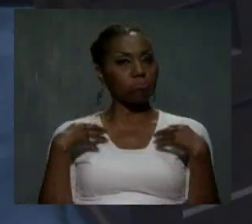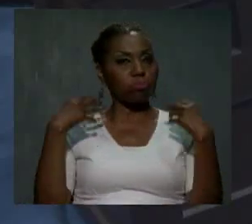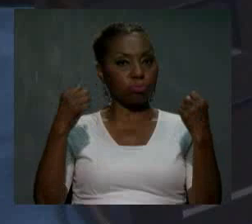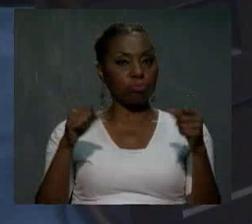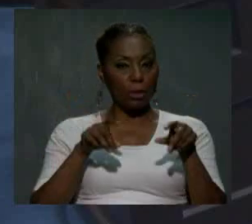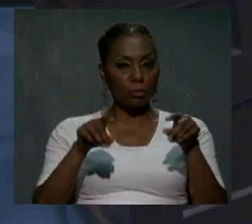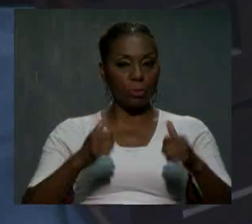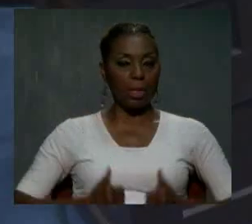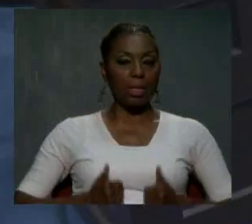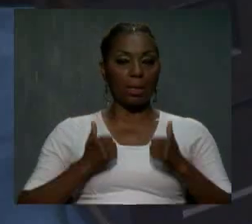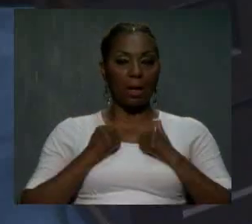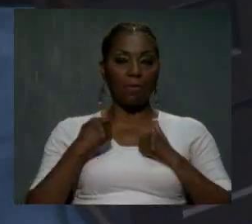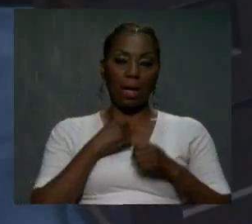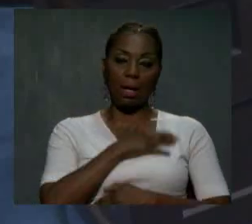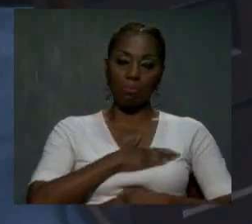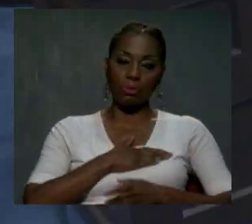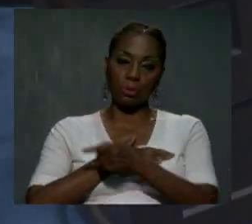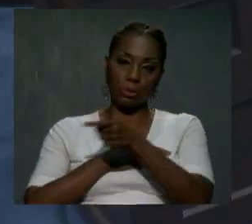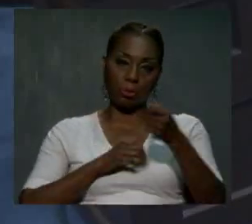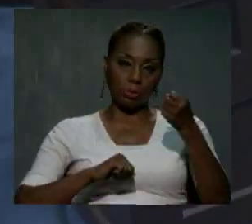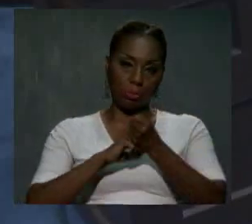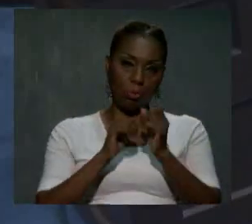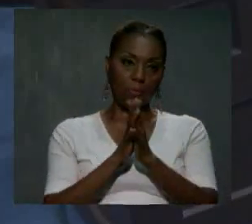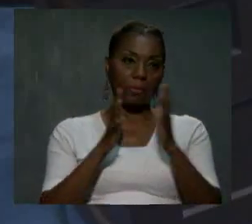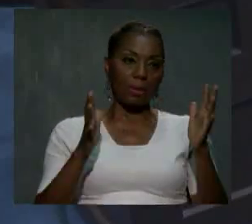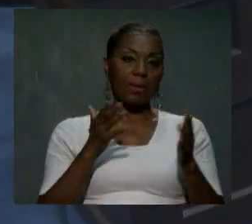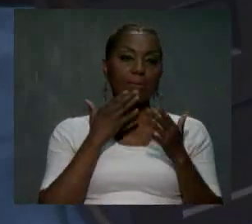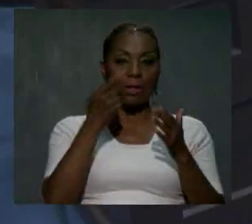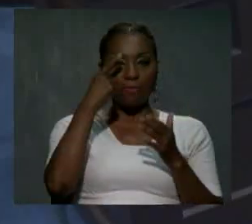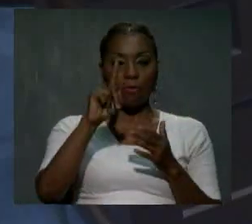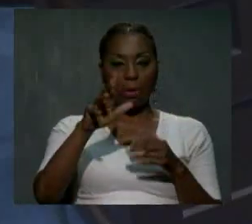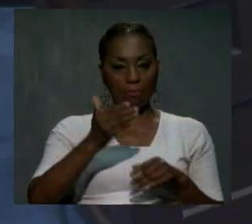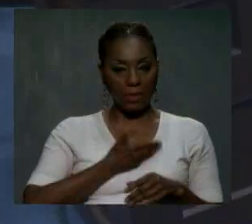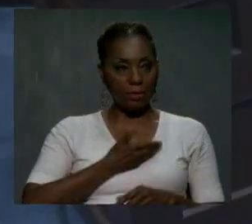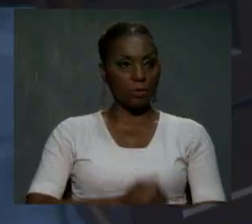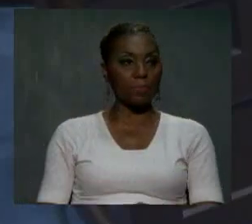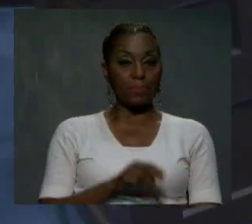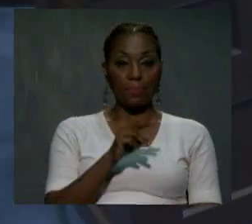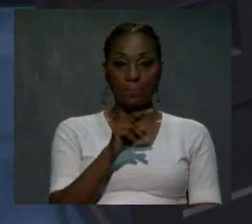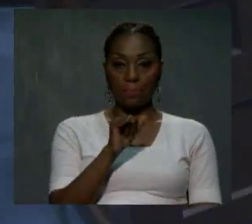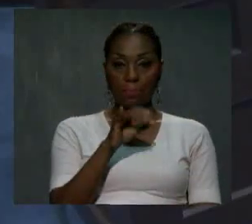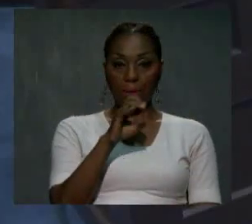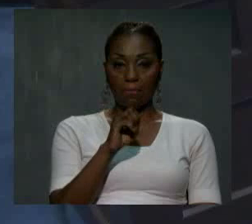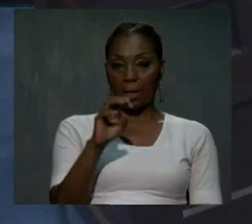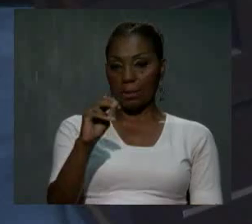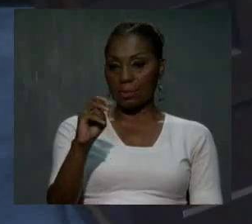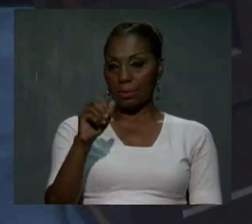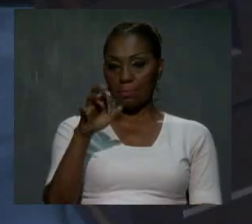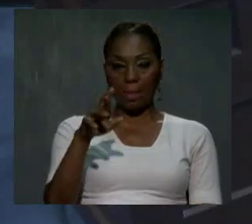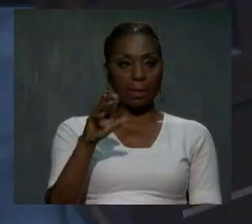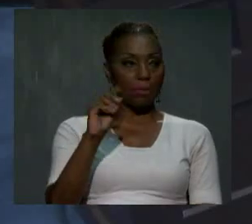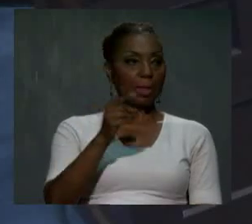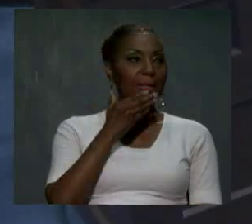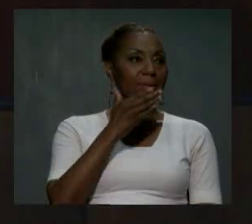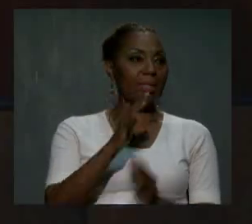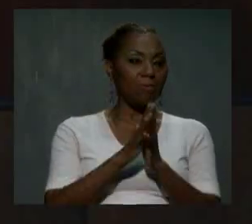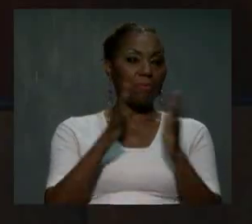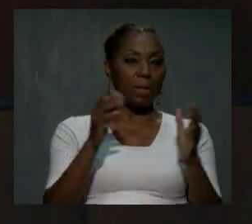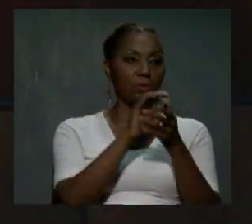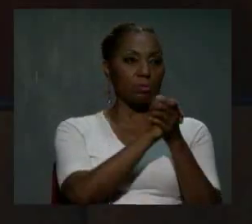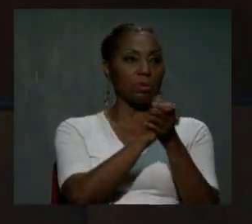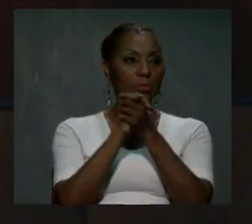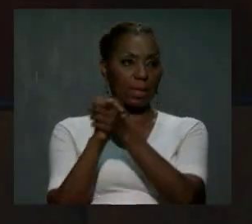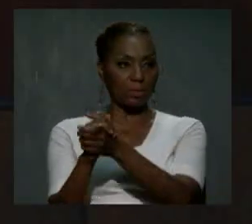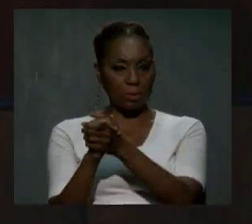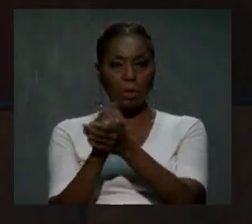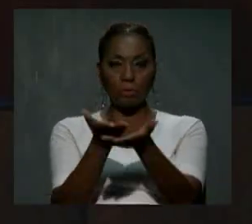your support very much, and thank you for your attention tonight. Vice Mayor. Thank you very much, and congratulations